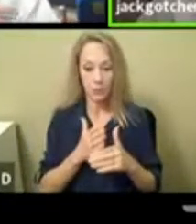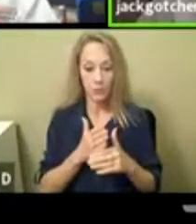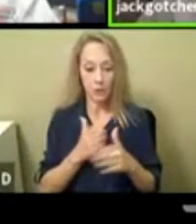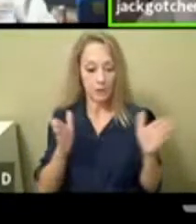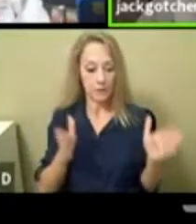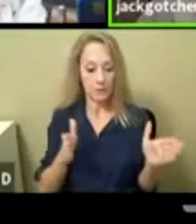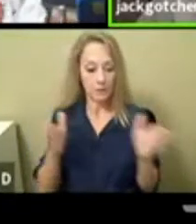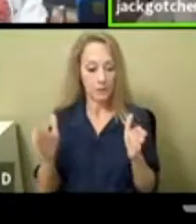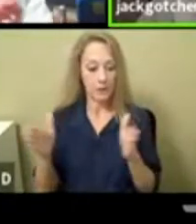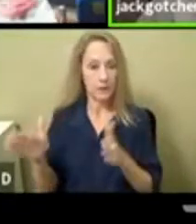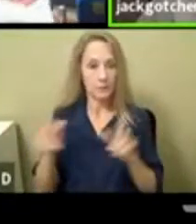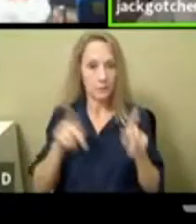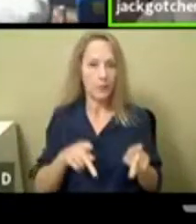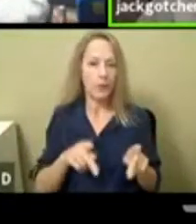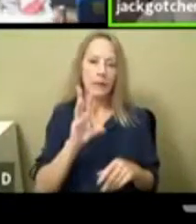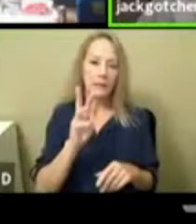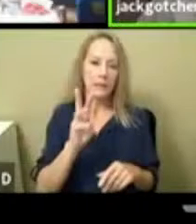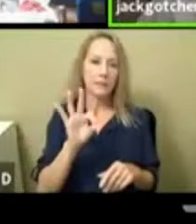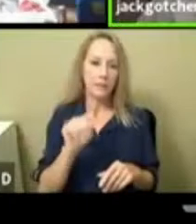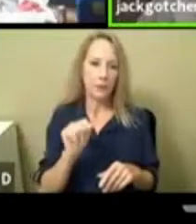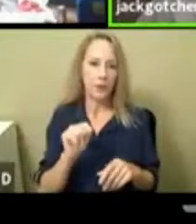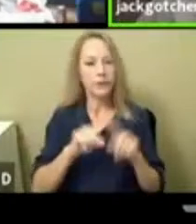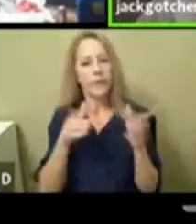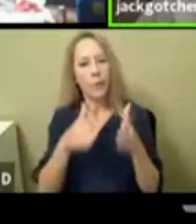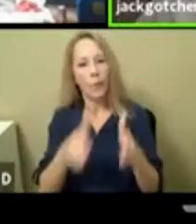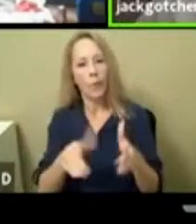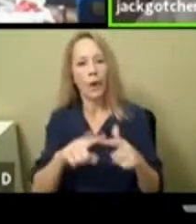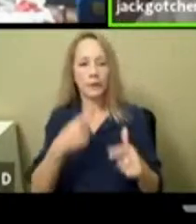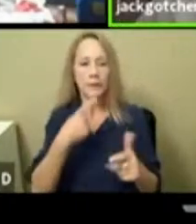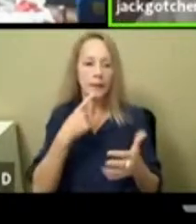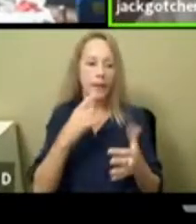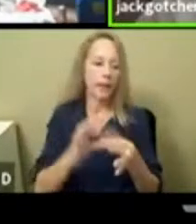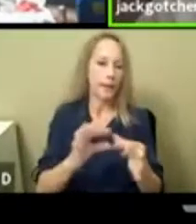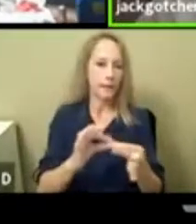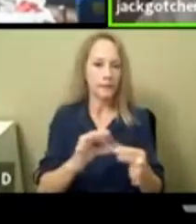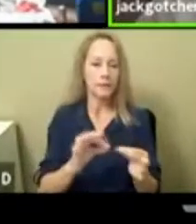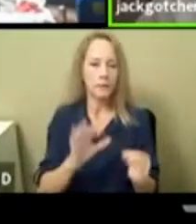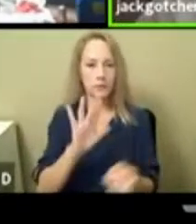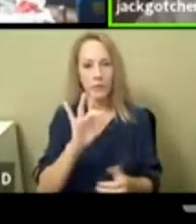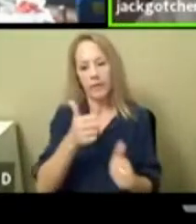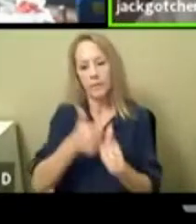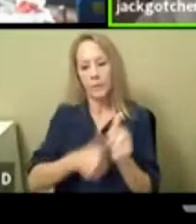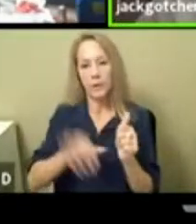way of stating that 6 foot distance, Dr. Hurd. Absolutely. Yeah. Okay.